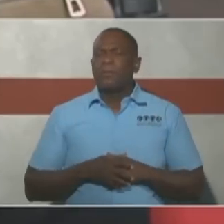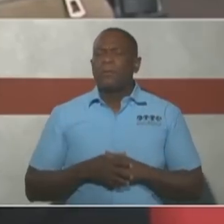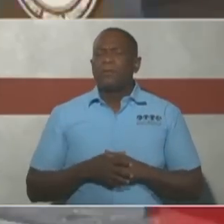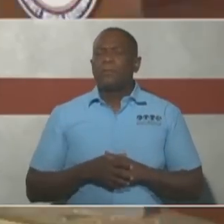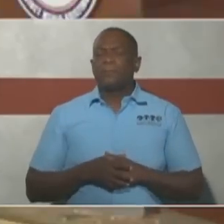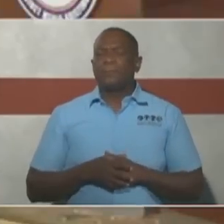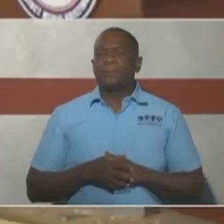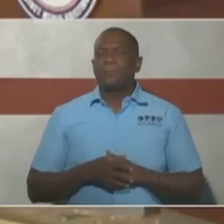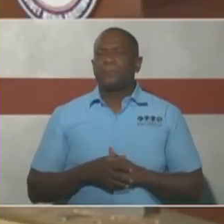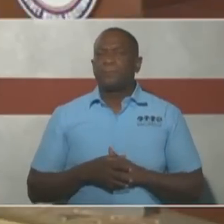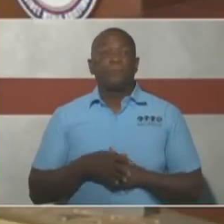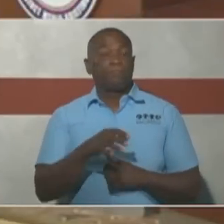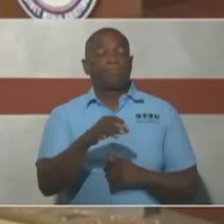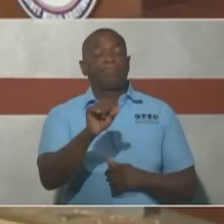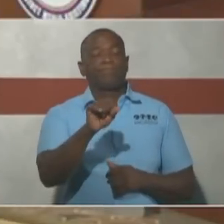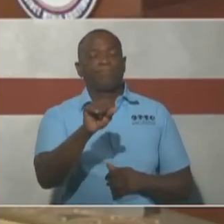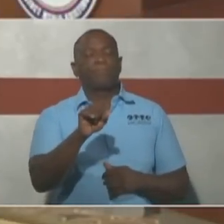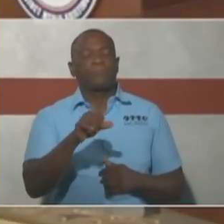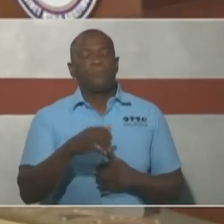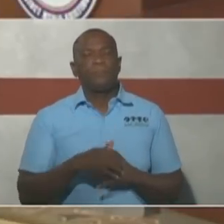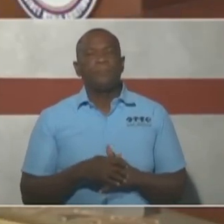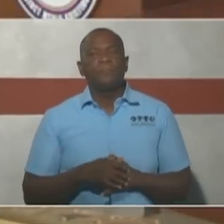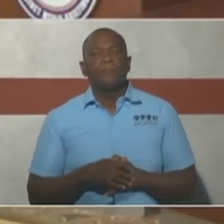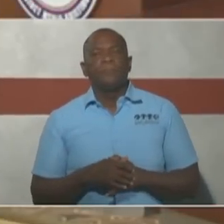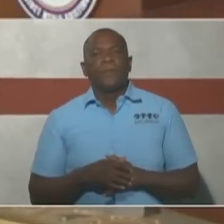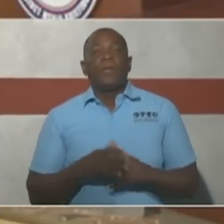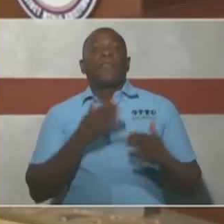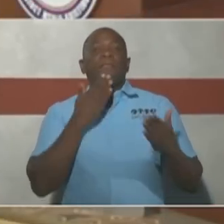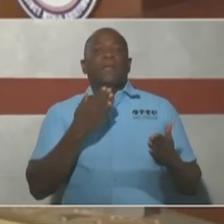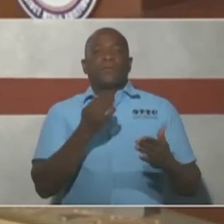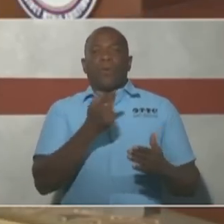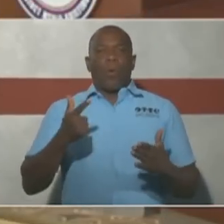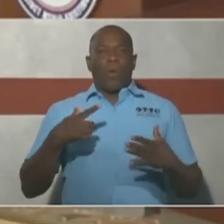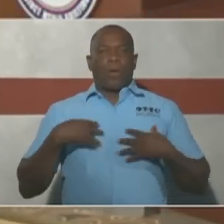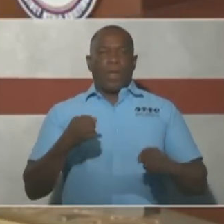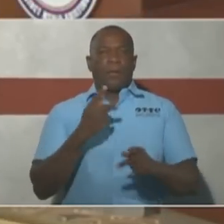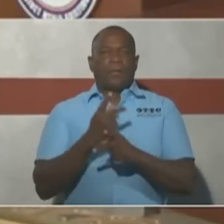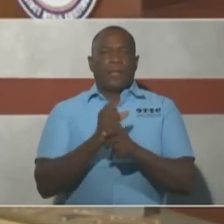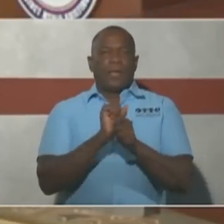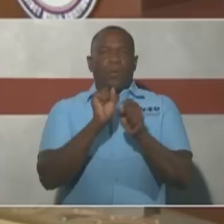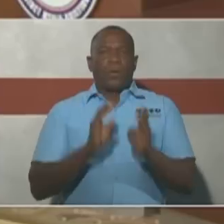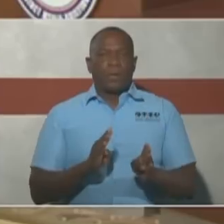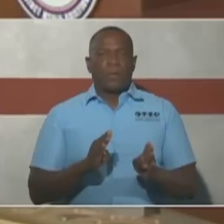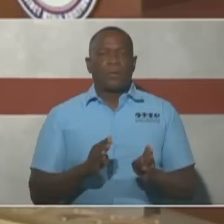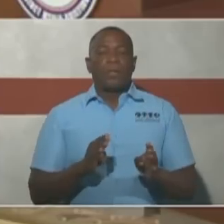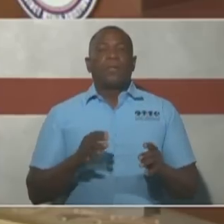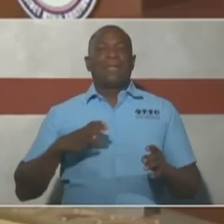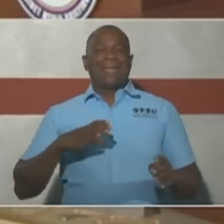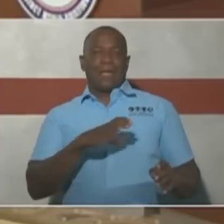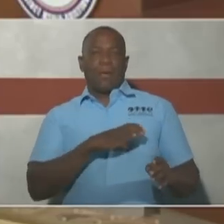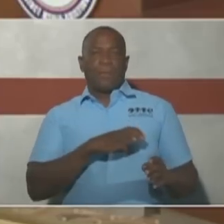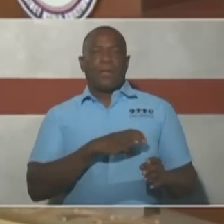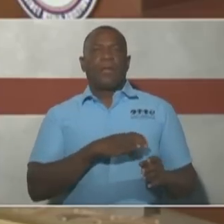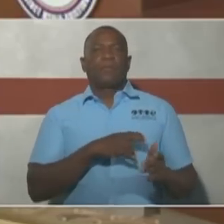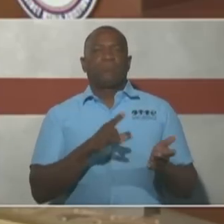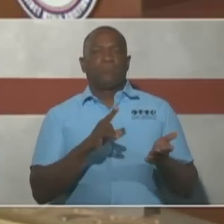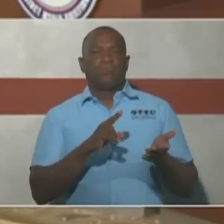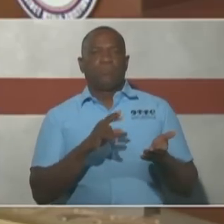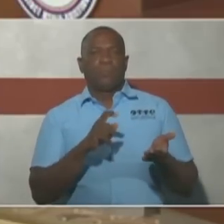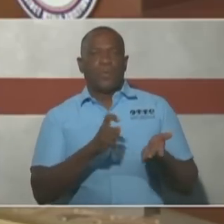the nurses, there are slightly varying amounts being given. Now, please correct me, but is it